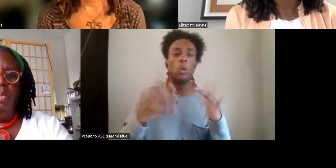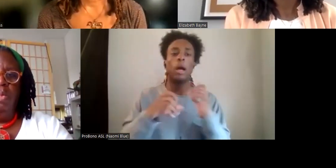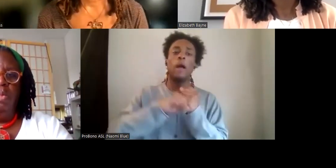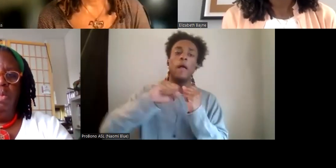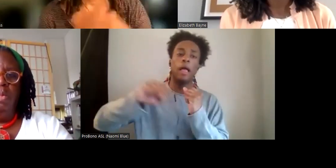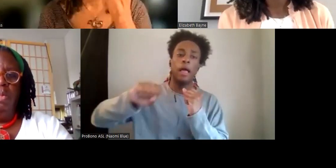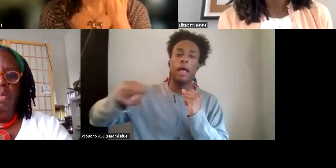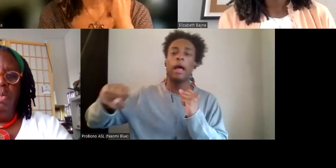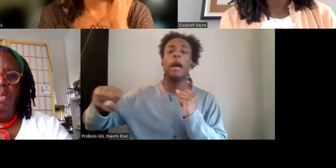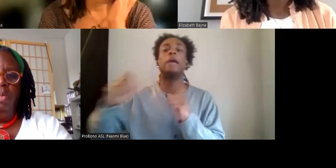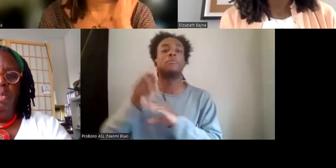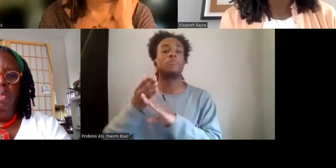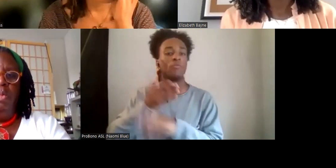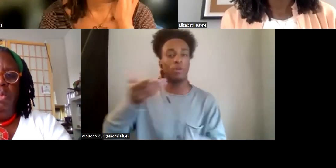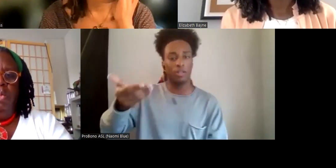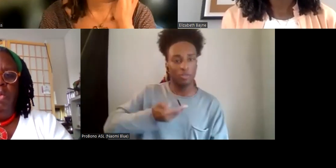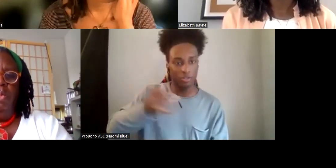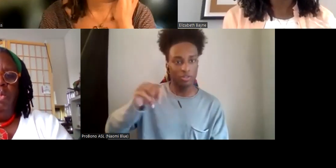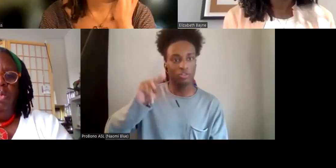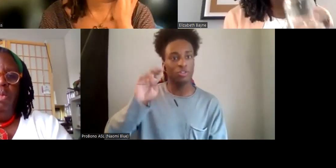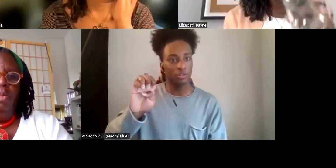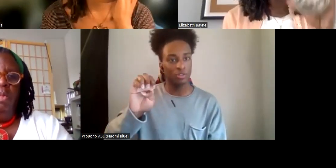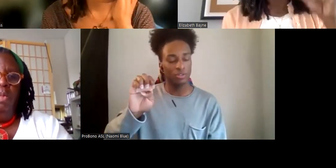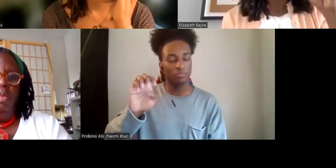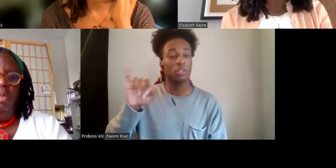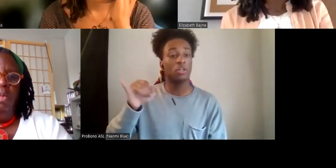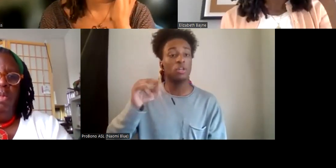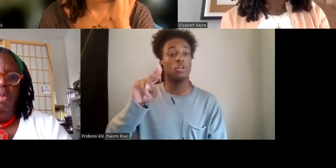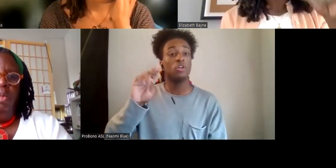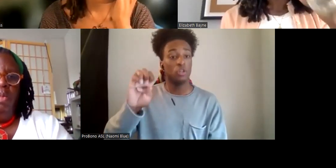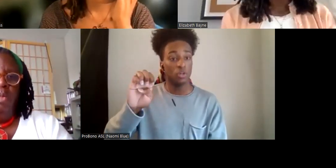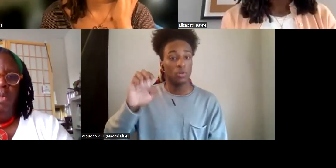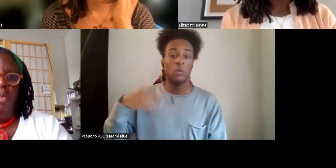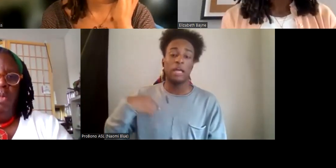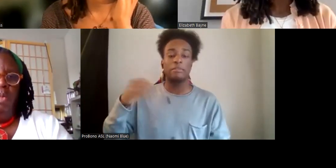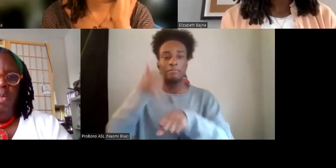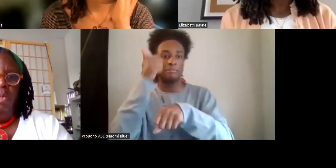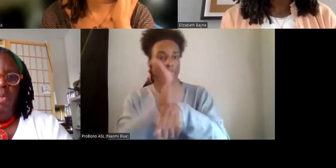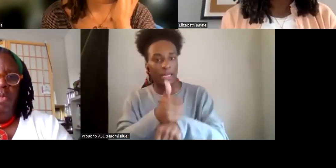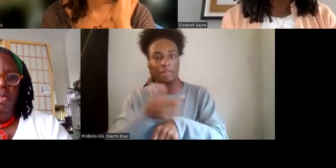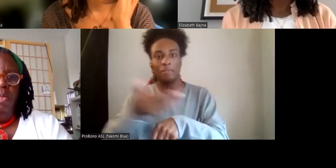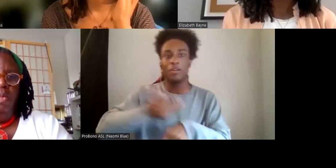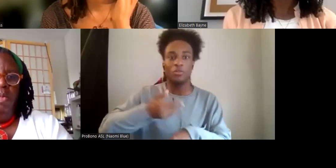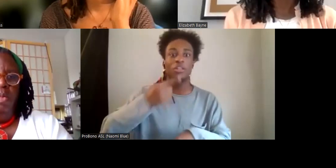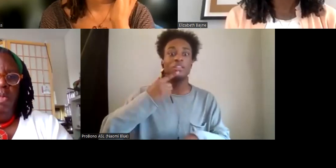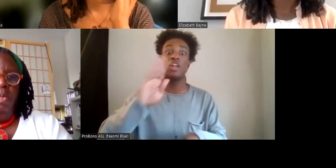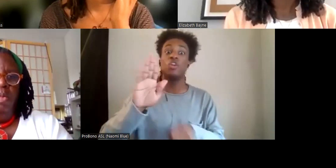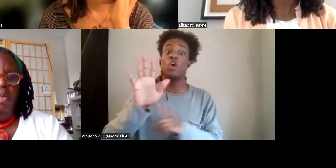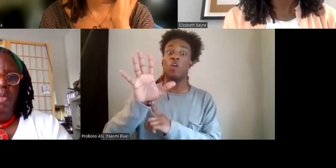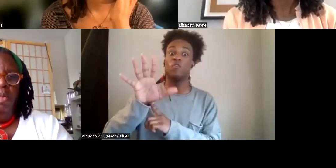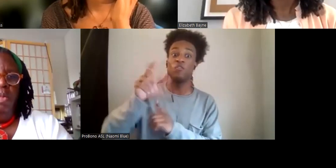June, I say your film is like about HIV. I kind of set that up when I was talking to Jan, but your film